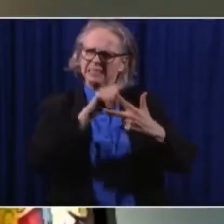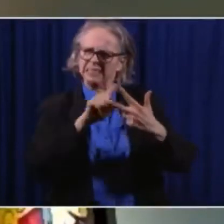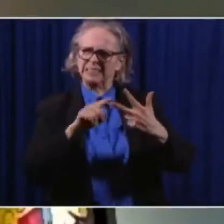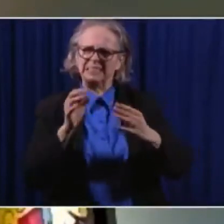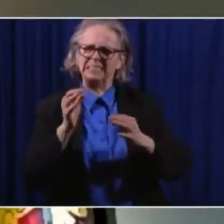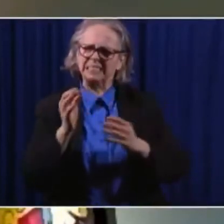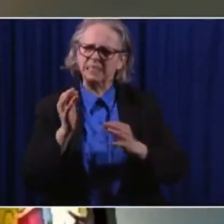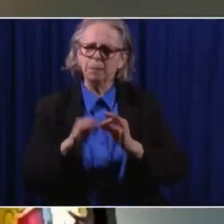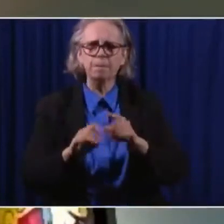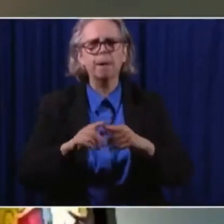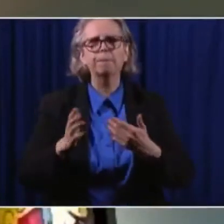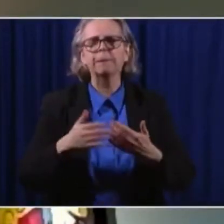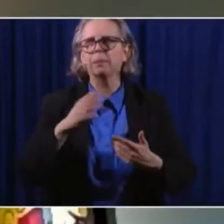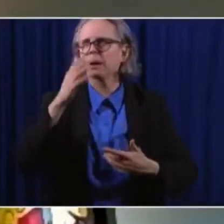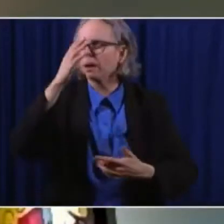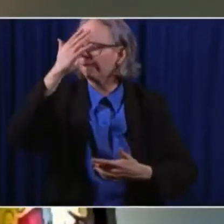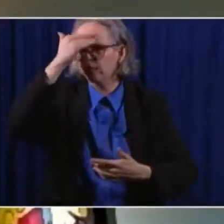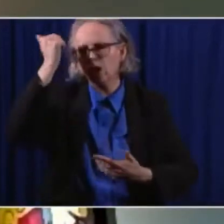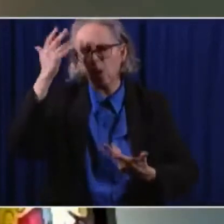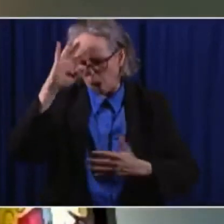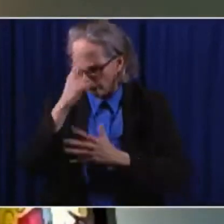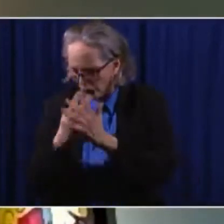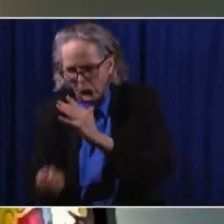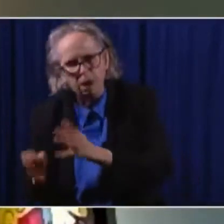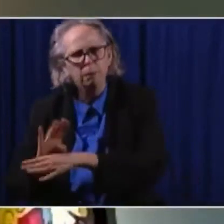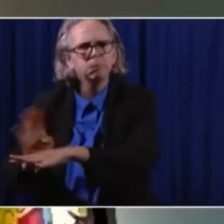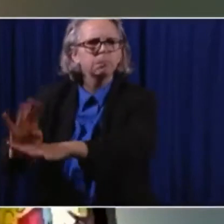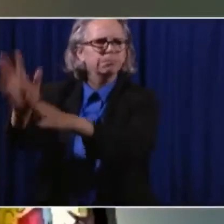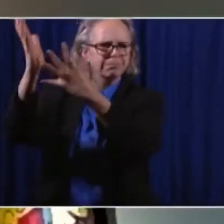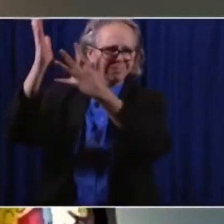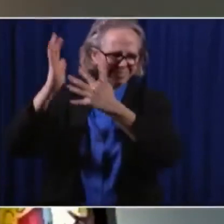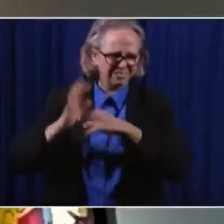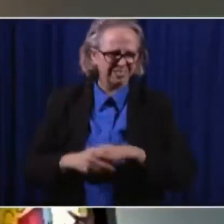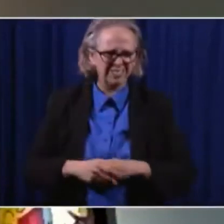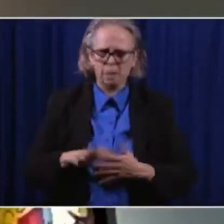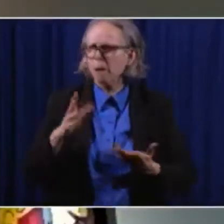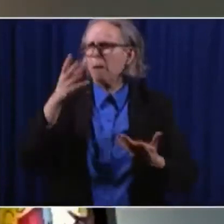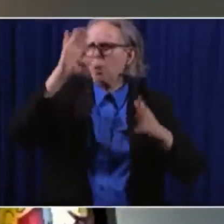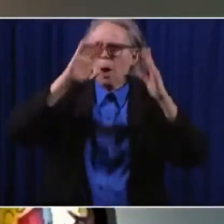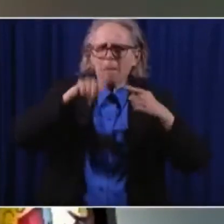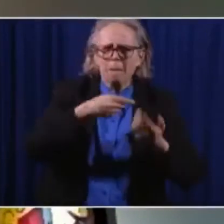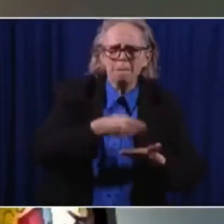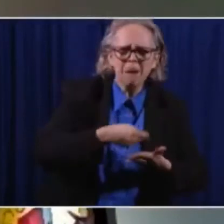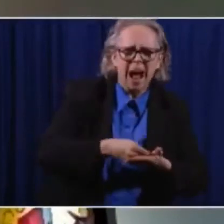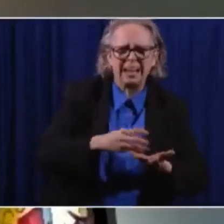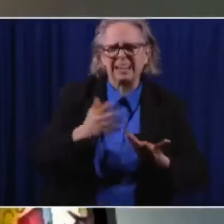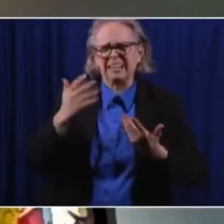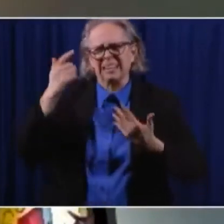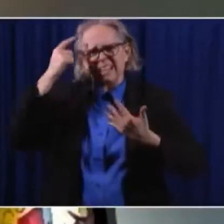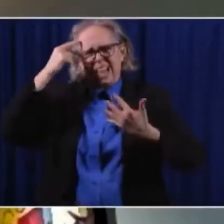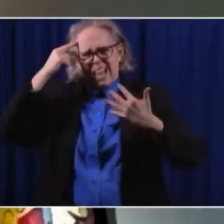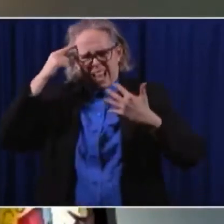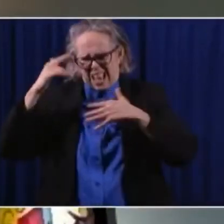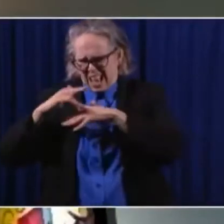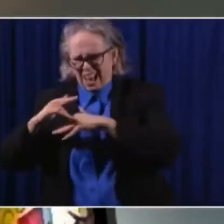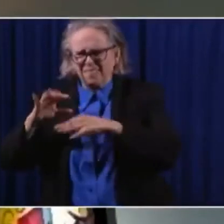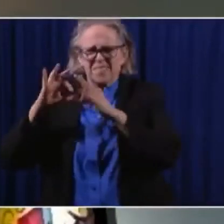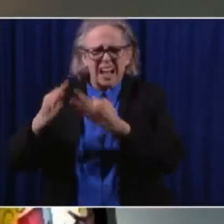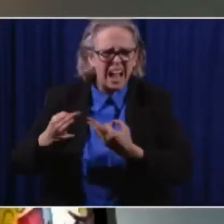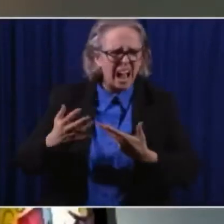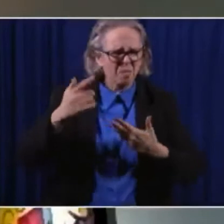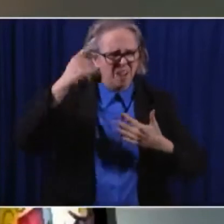day-to-day basis, especially if we're dealing with financial struggles or missing loved ones during the holidays or supporting